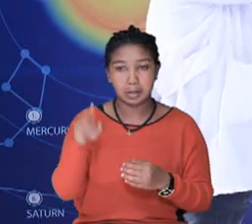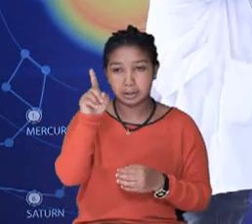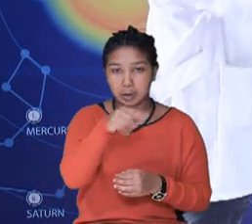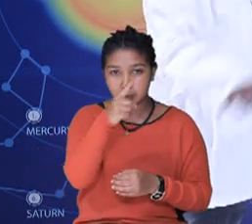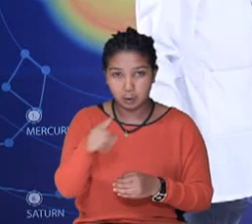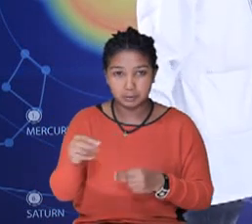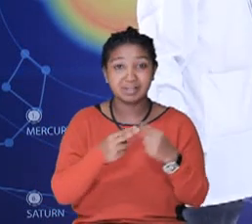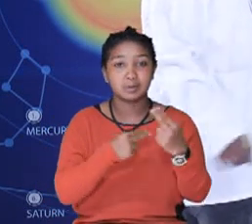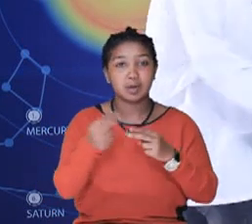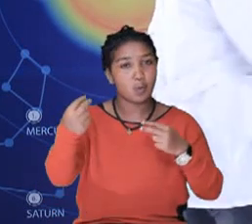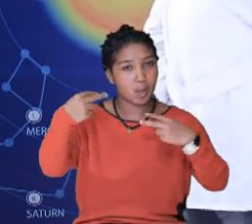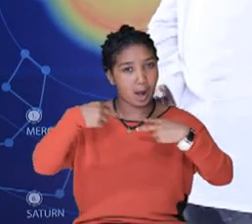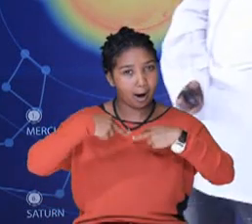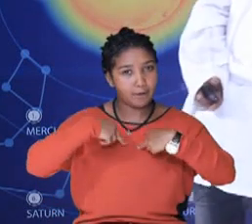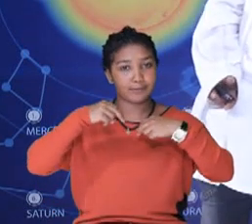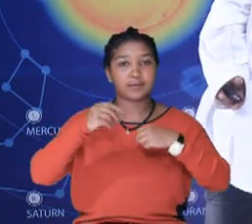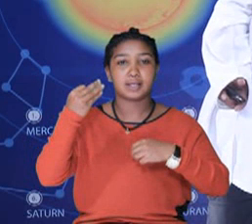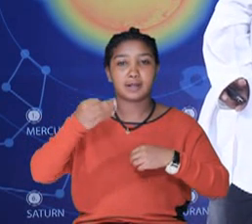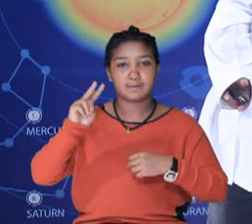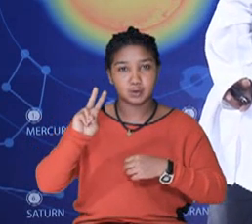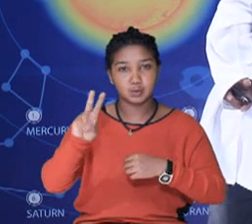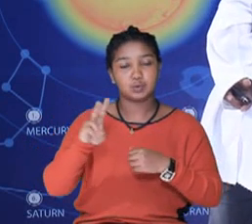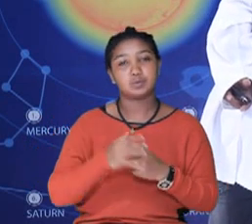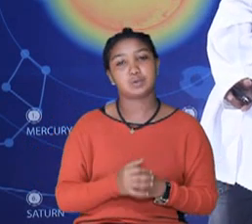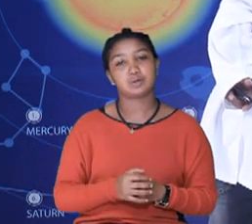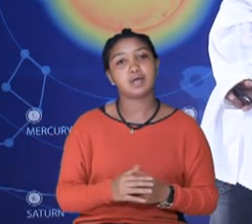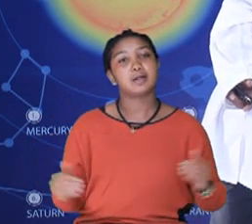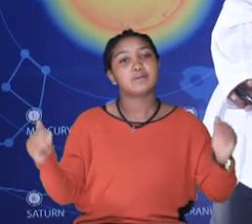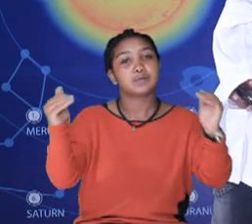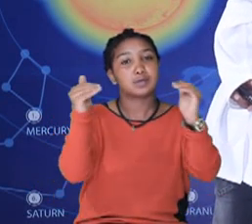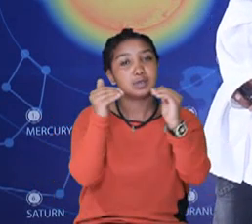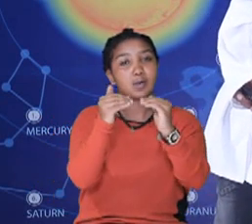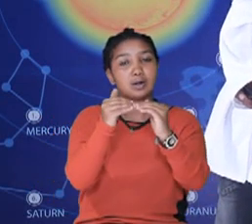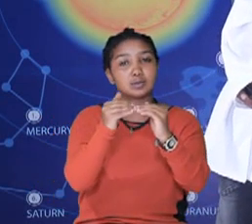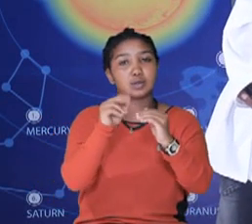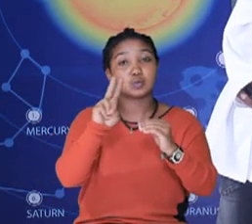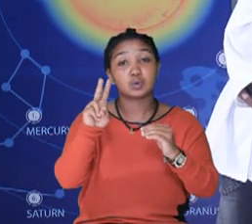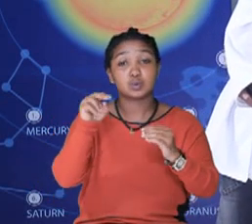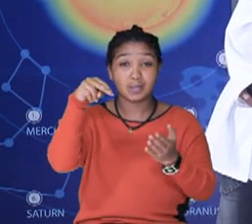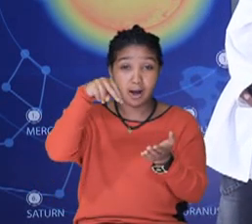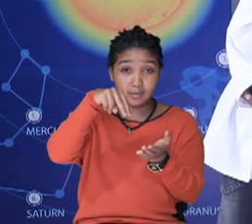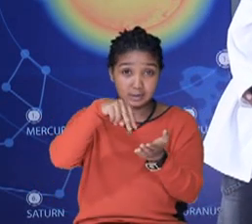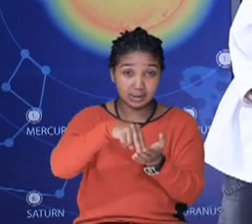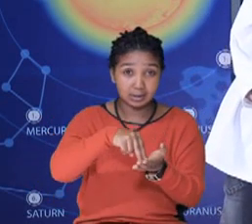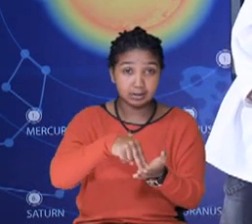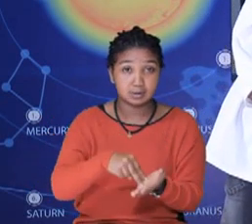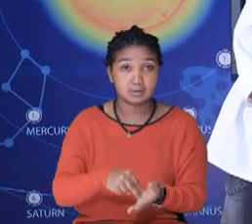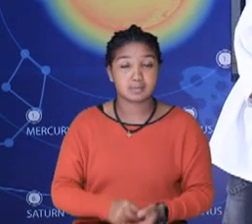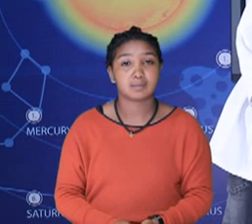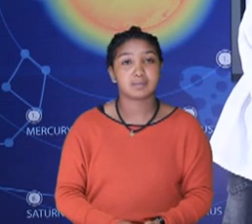Therefore, by cross multiplication, we have F2 is equals to 2000